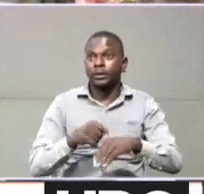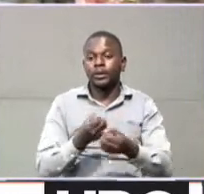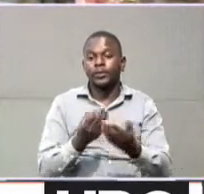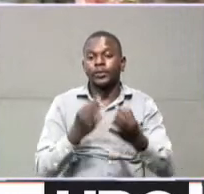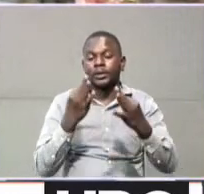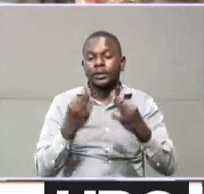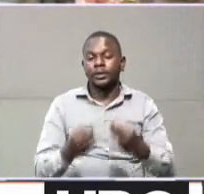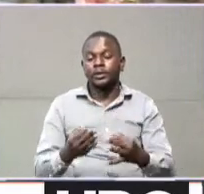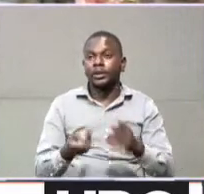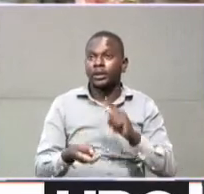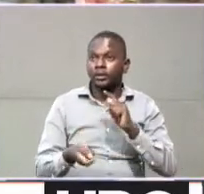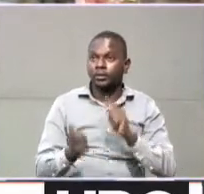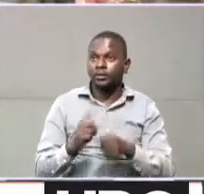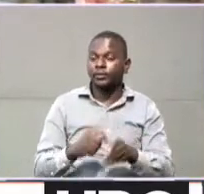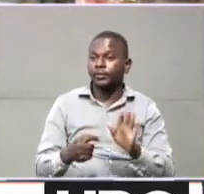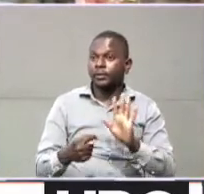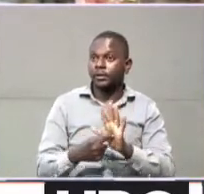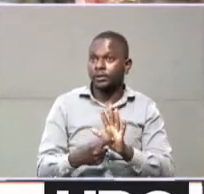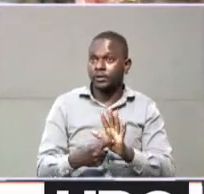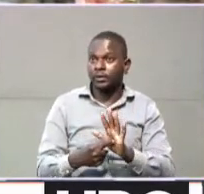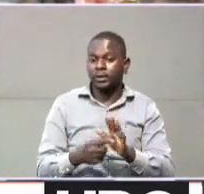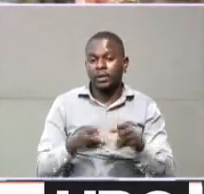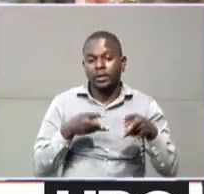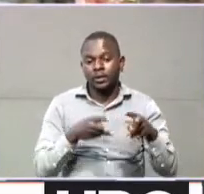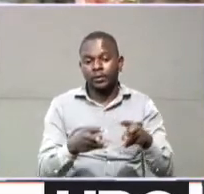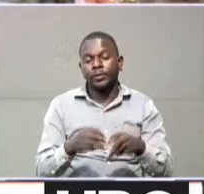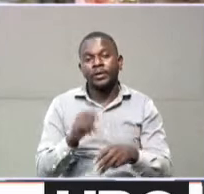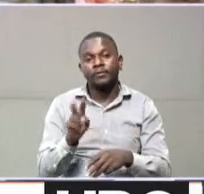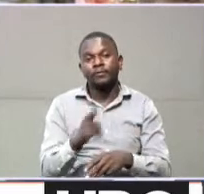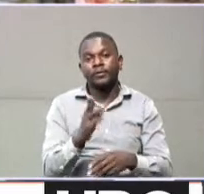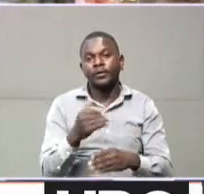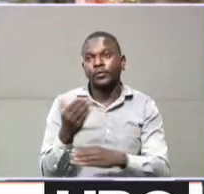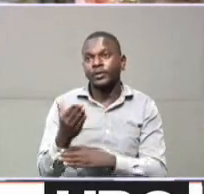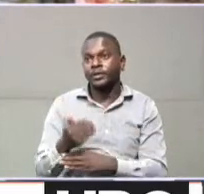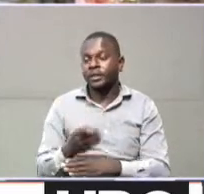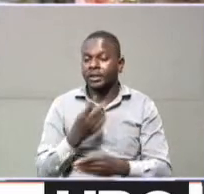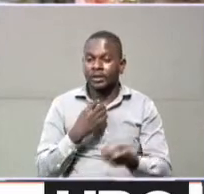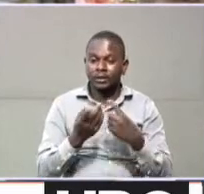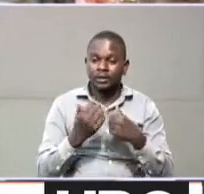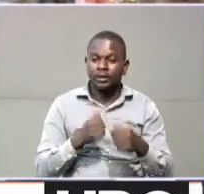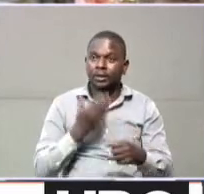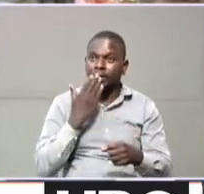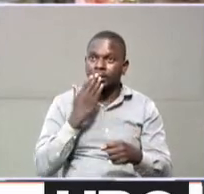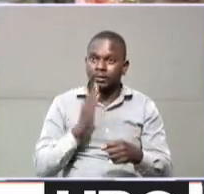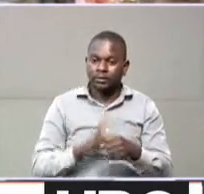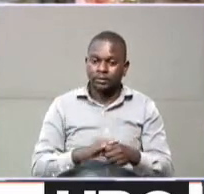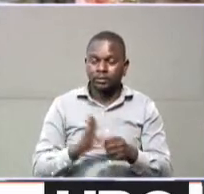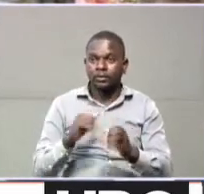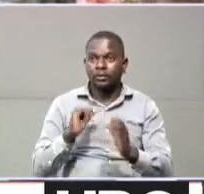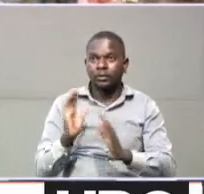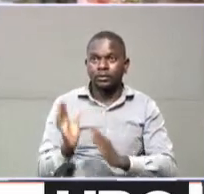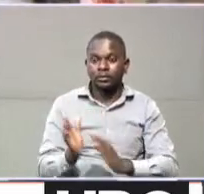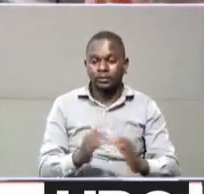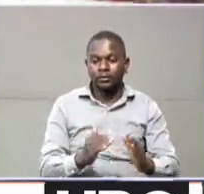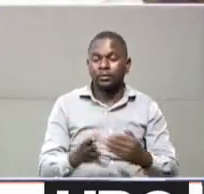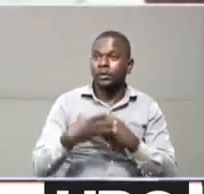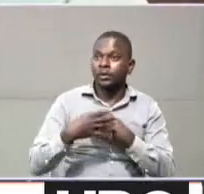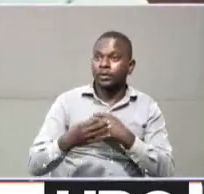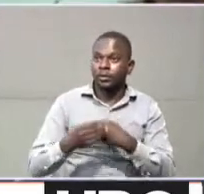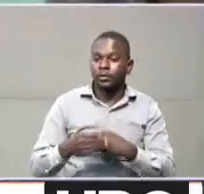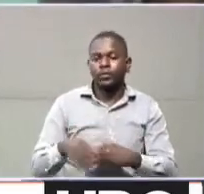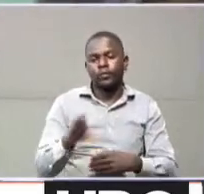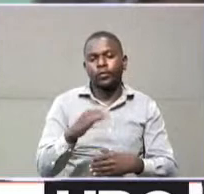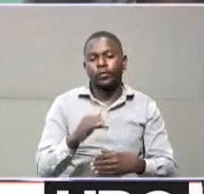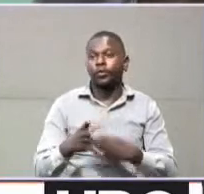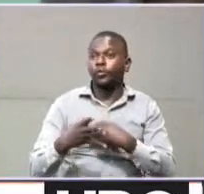things have changed for example the way my colleague is talking i pledge to go and organize copies for all the